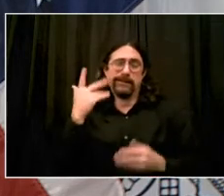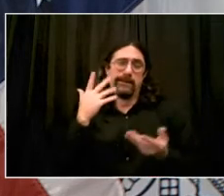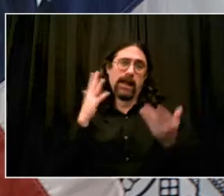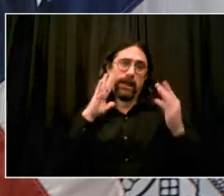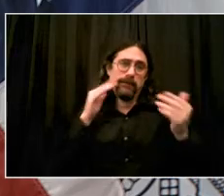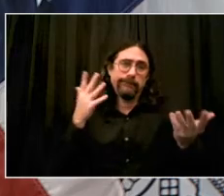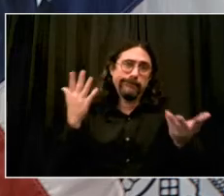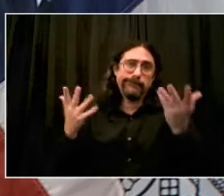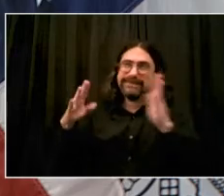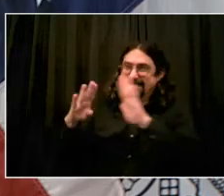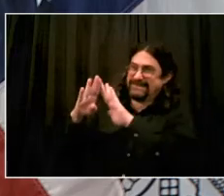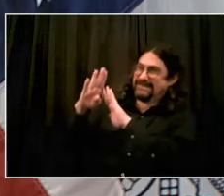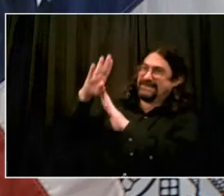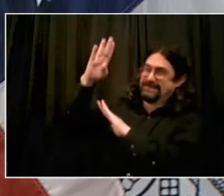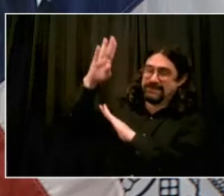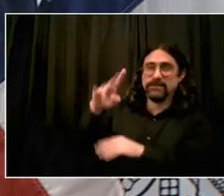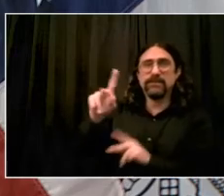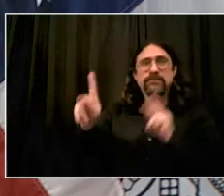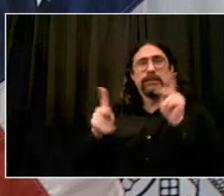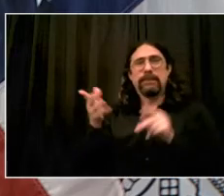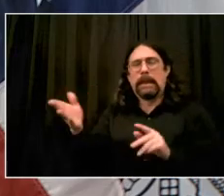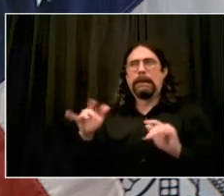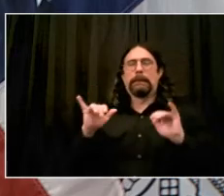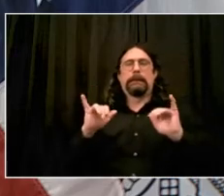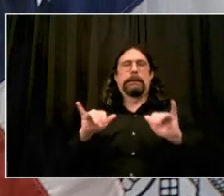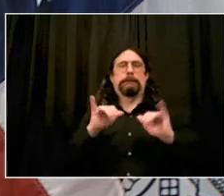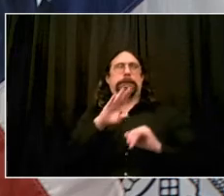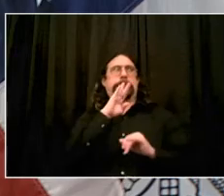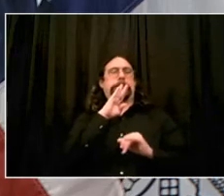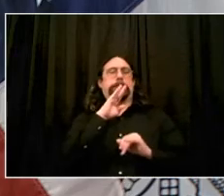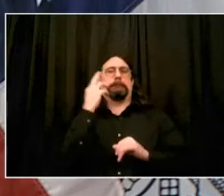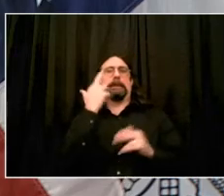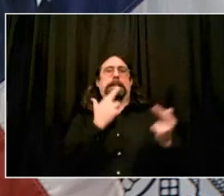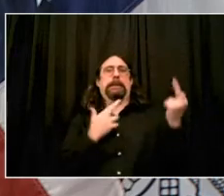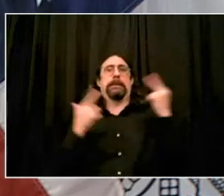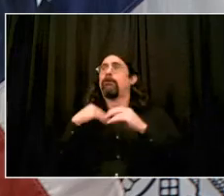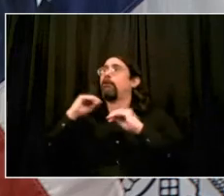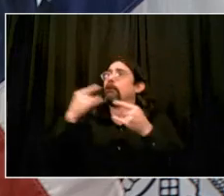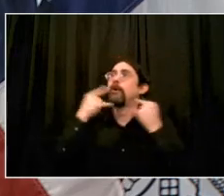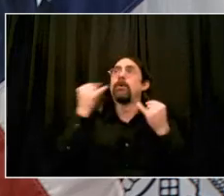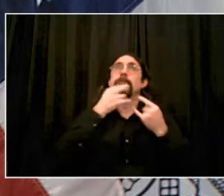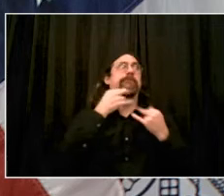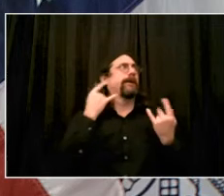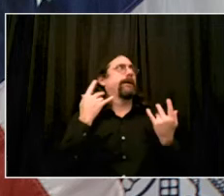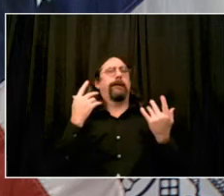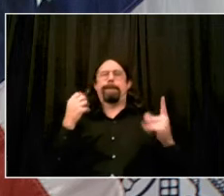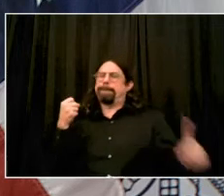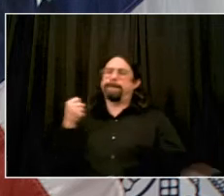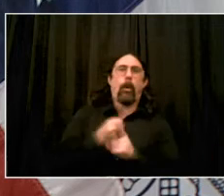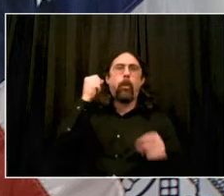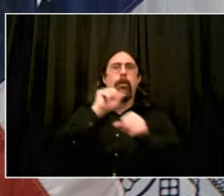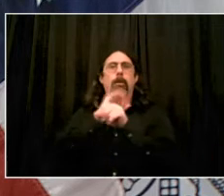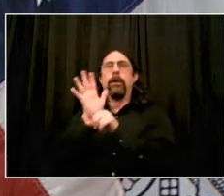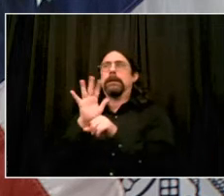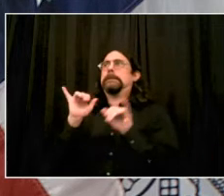also, I want to touch on the hospitalizations. We talked about seniors yesterday, and I just want to get an idea of ICU